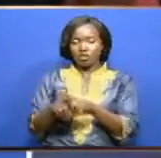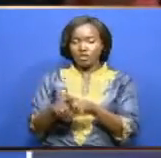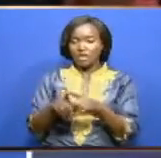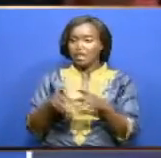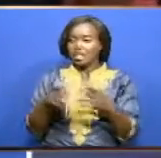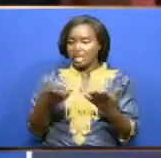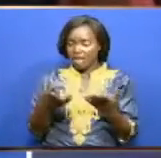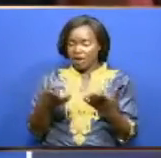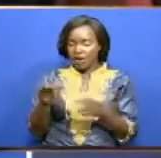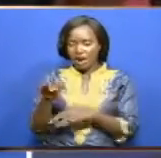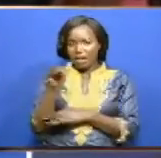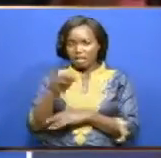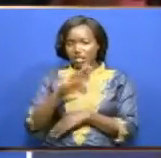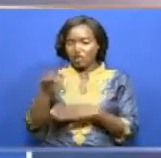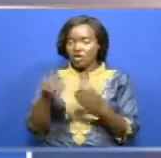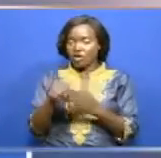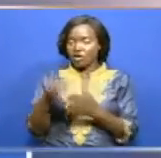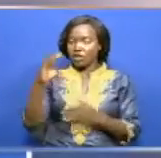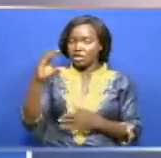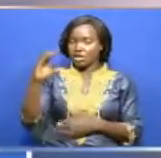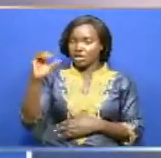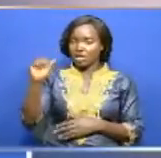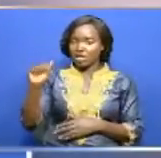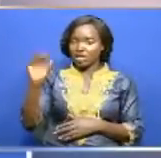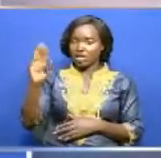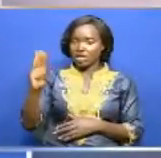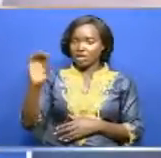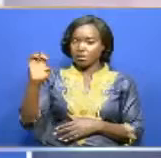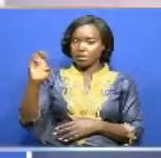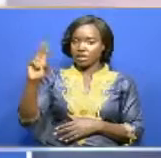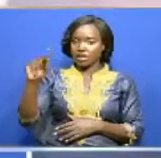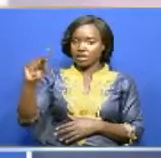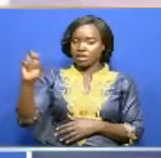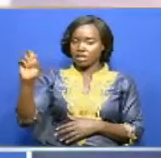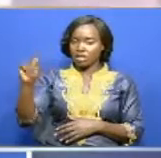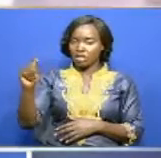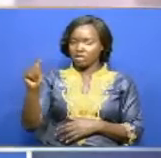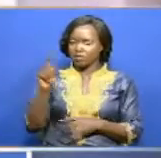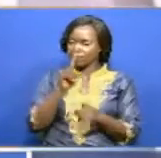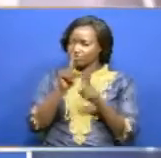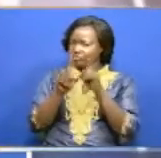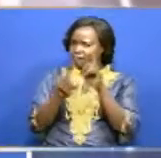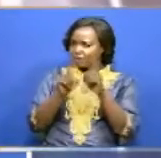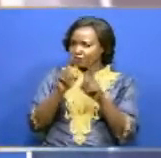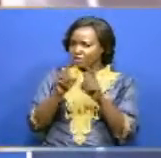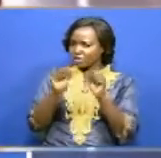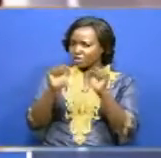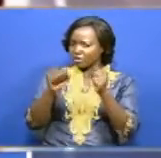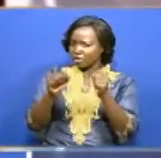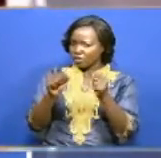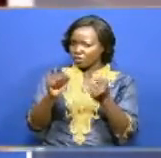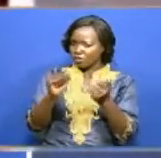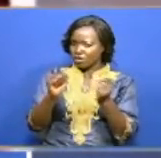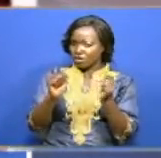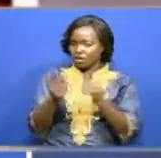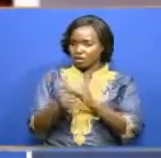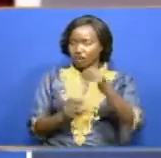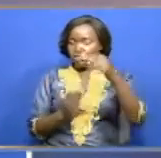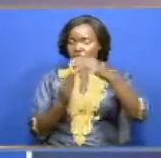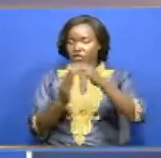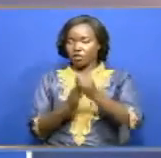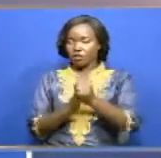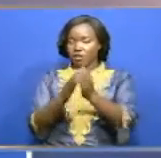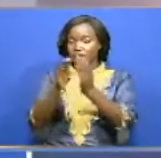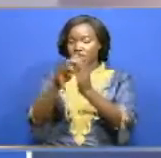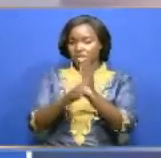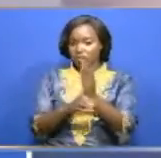his entire cabinet to proceed on a two-week leave sparked speculations of a possible reorganization of the top leadership of the